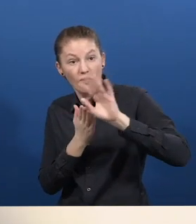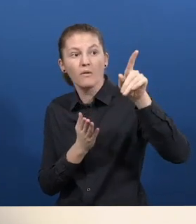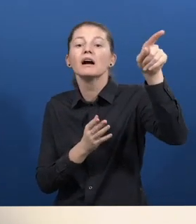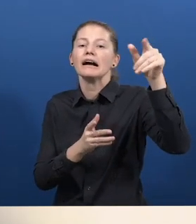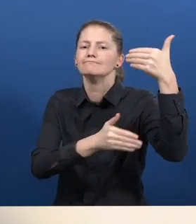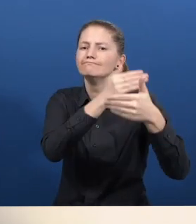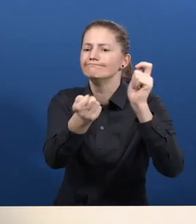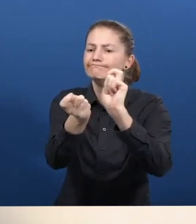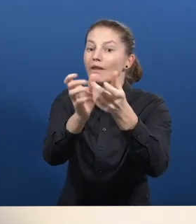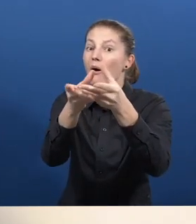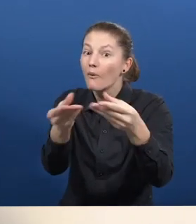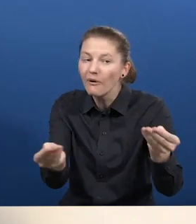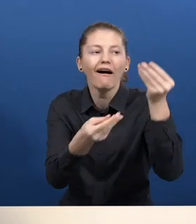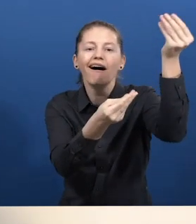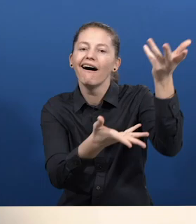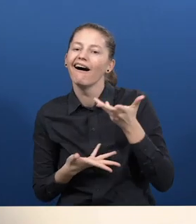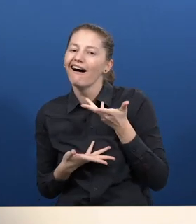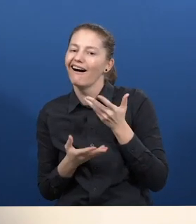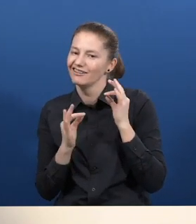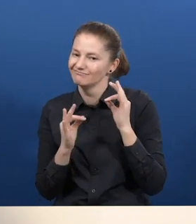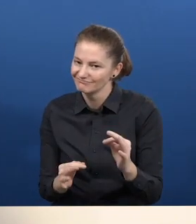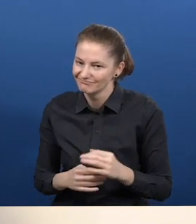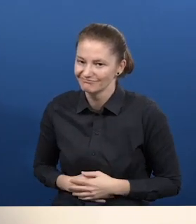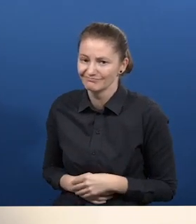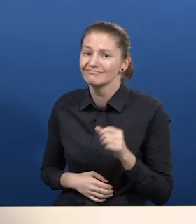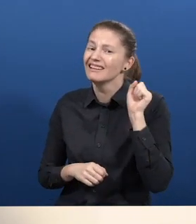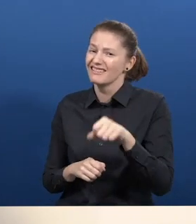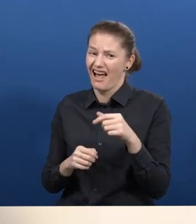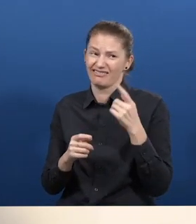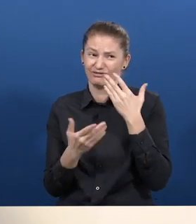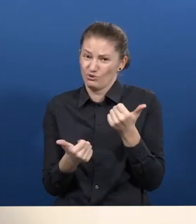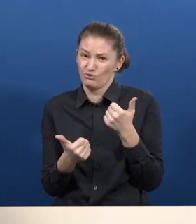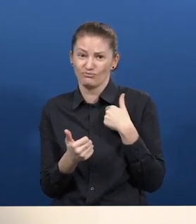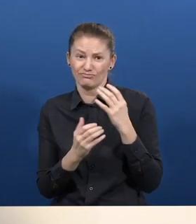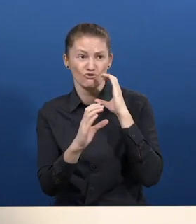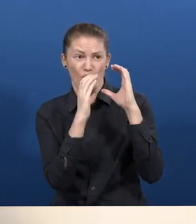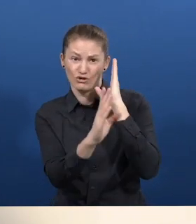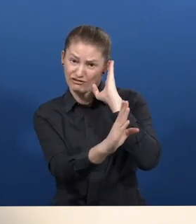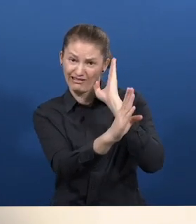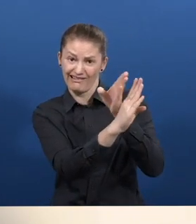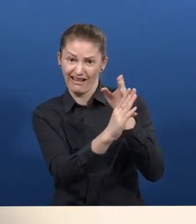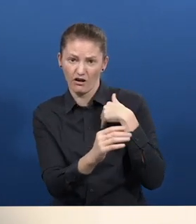In addition, I can communicate immediately and easily with someone responsible for the matter.